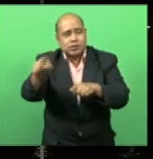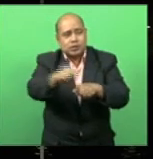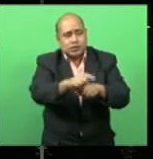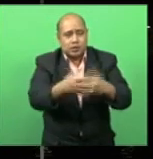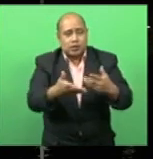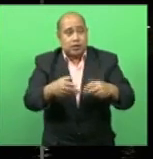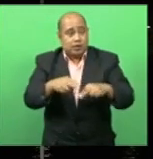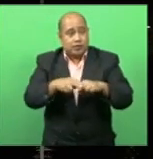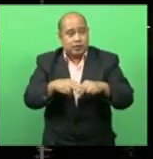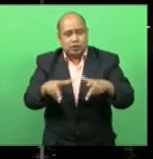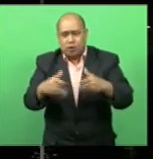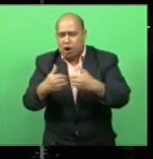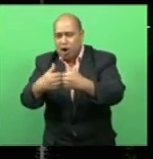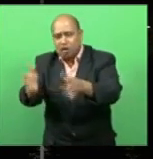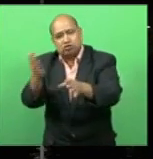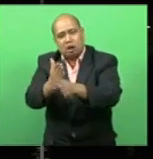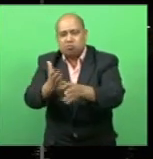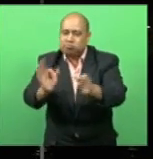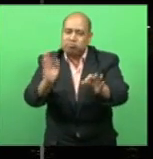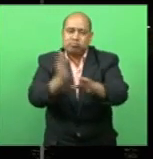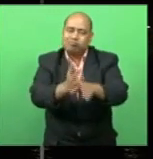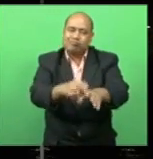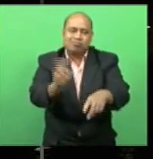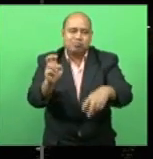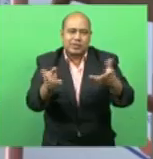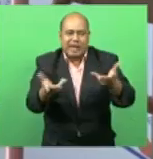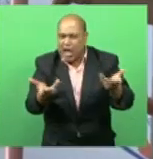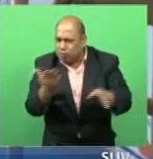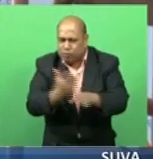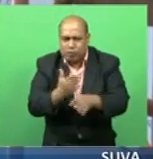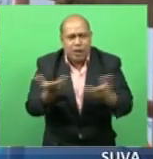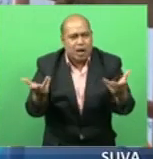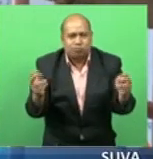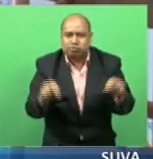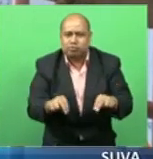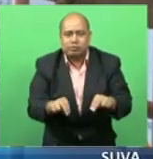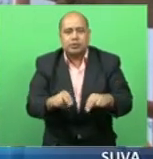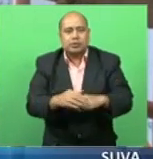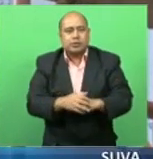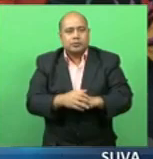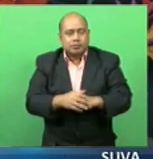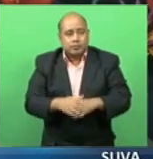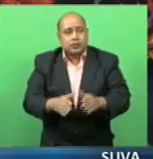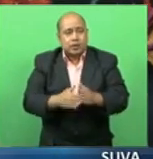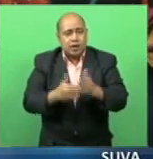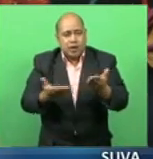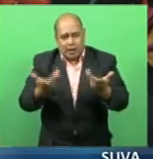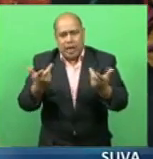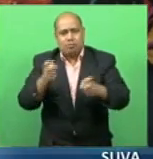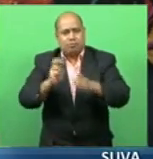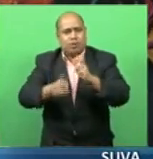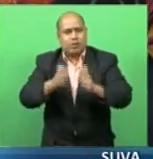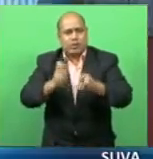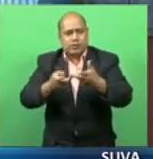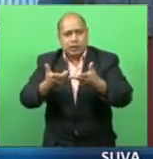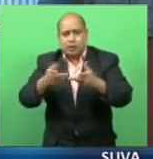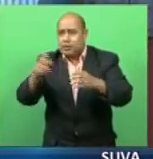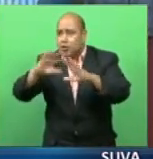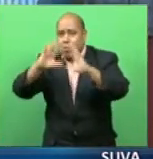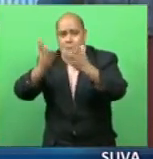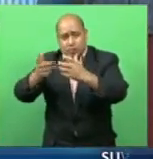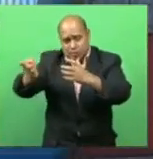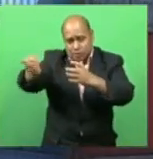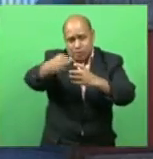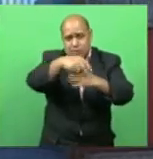their families. Venina Rakautonga reports. In times of crisis, workers around the world must be commended for the